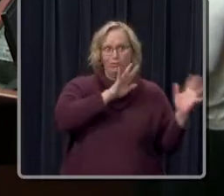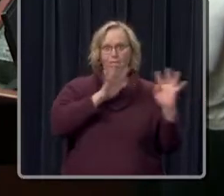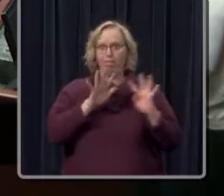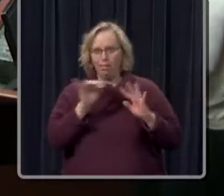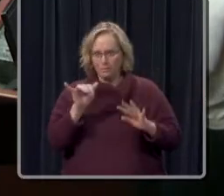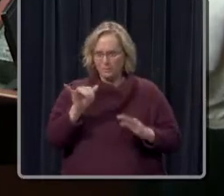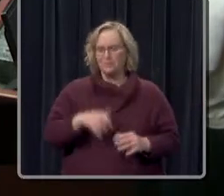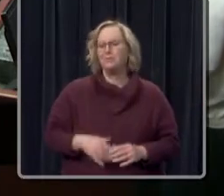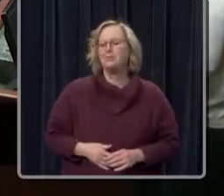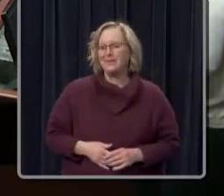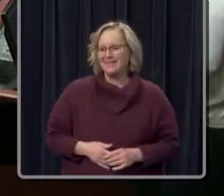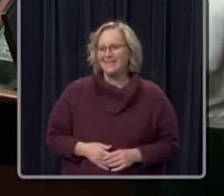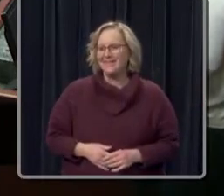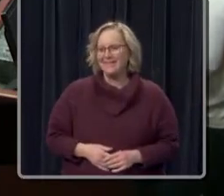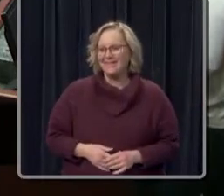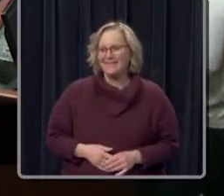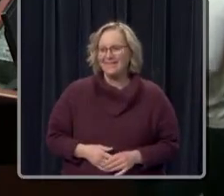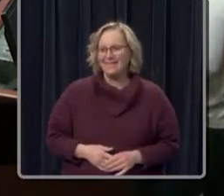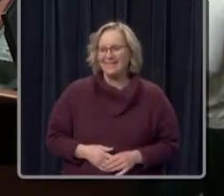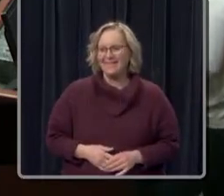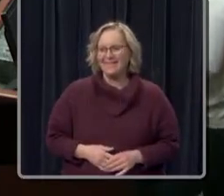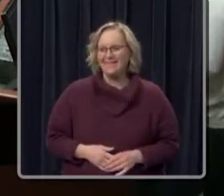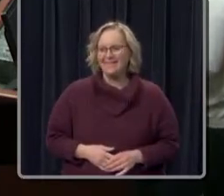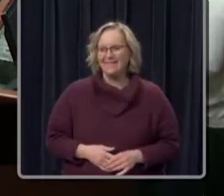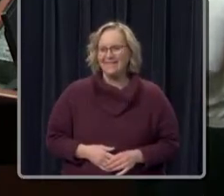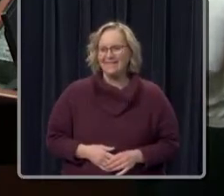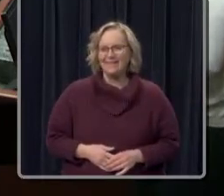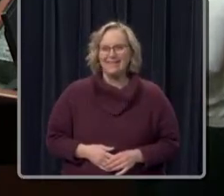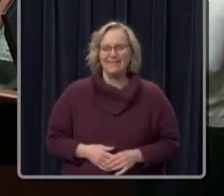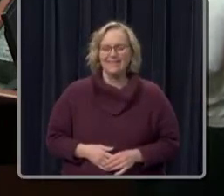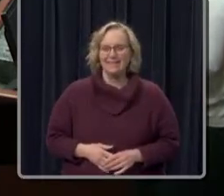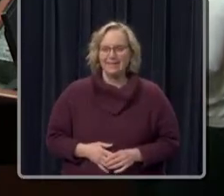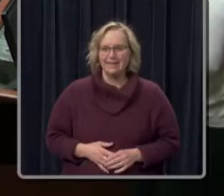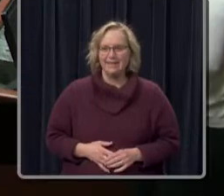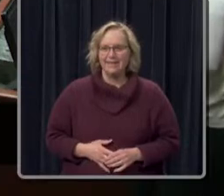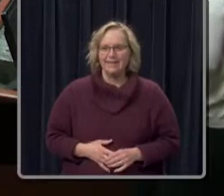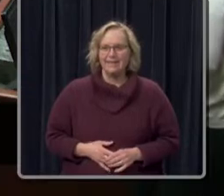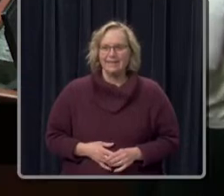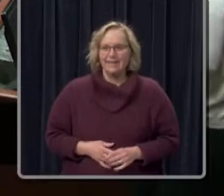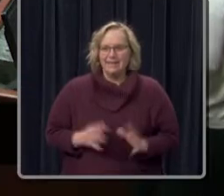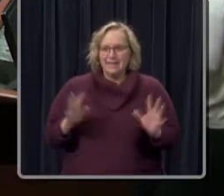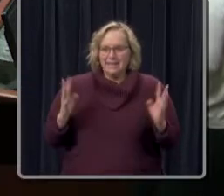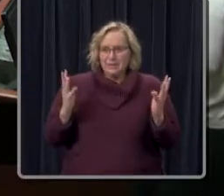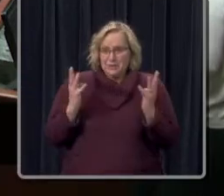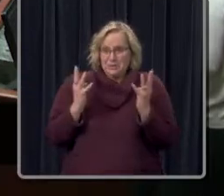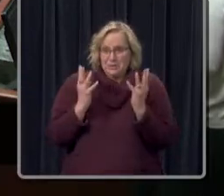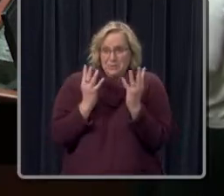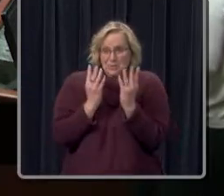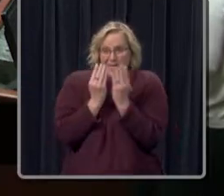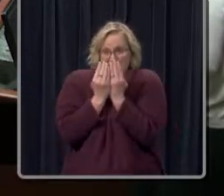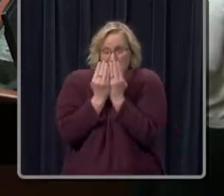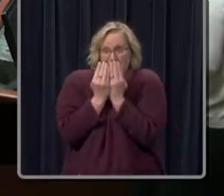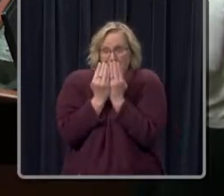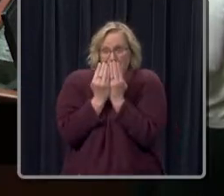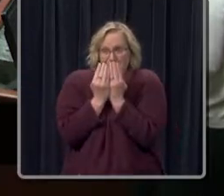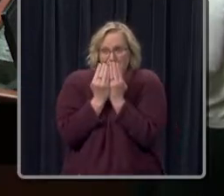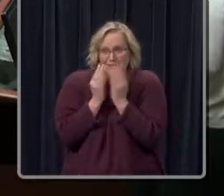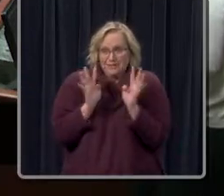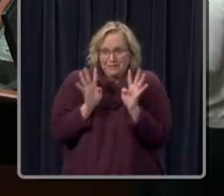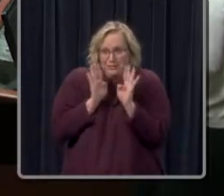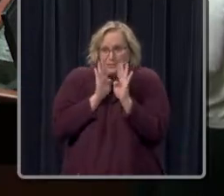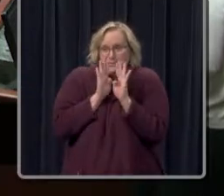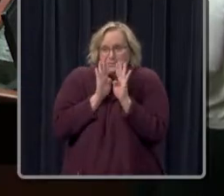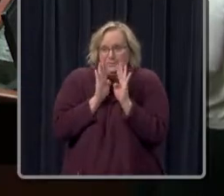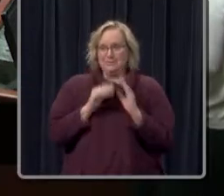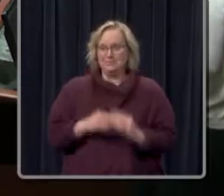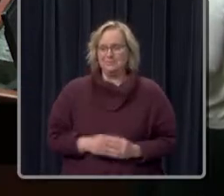Yeah. You just get in there, find the window, squeeze together. One big little